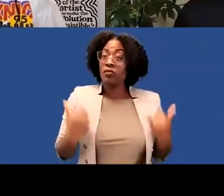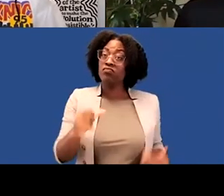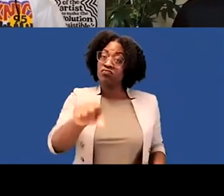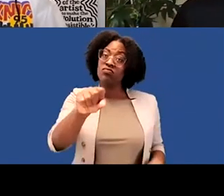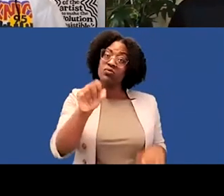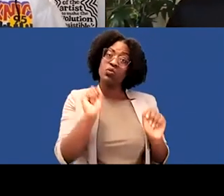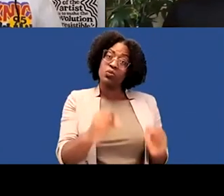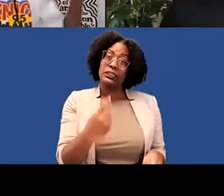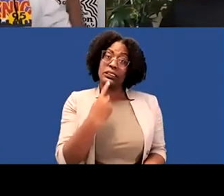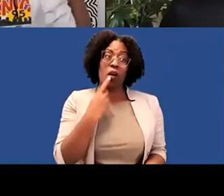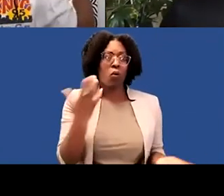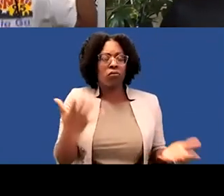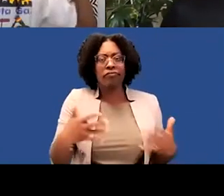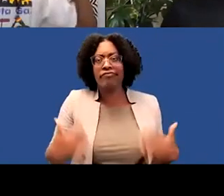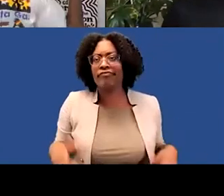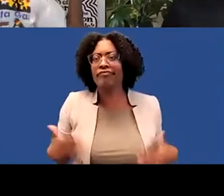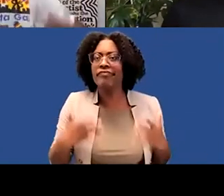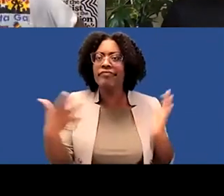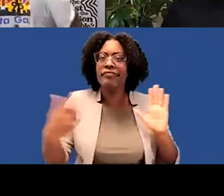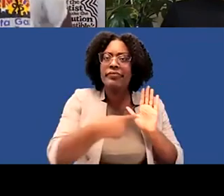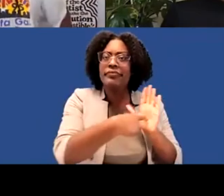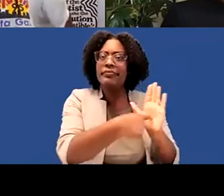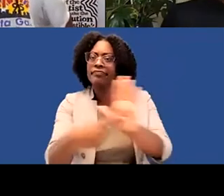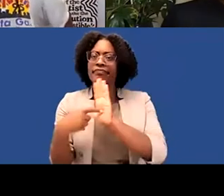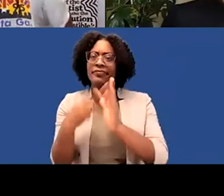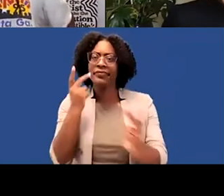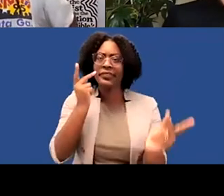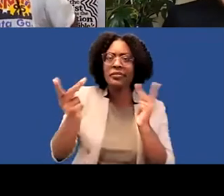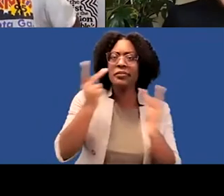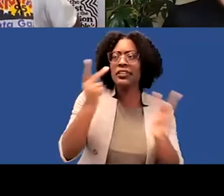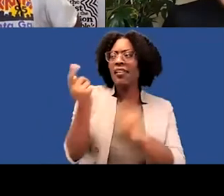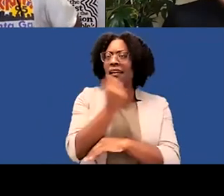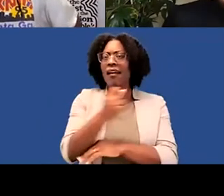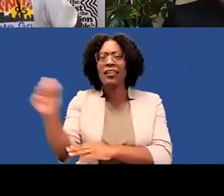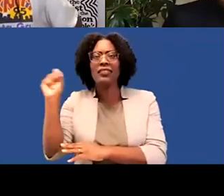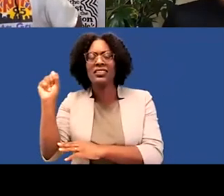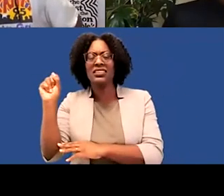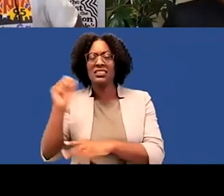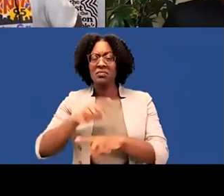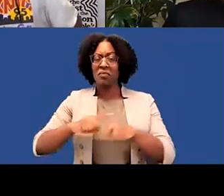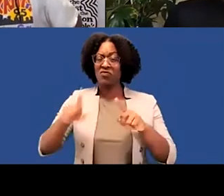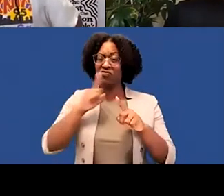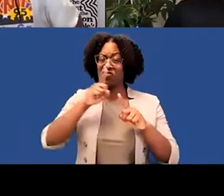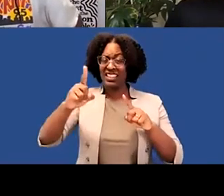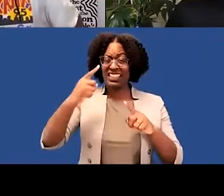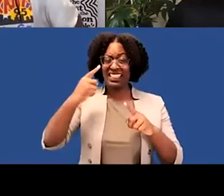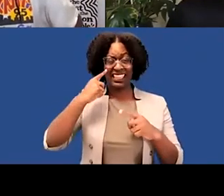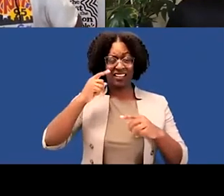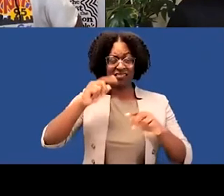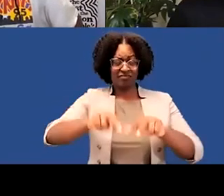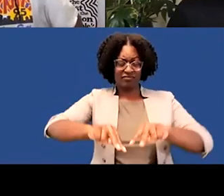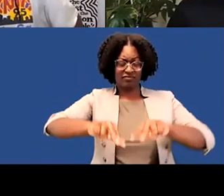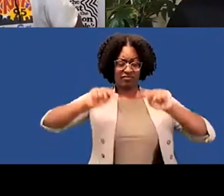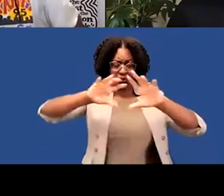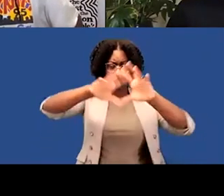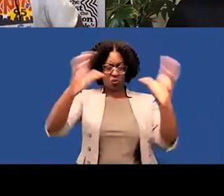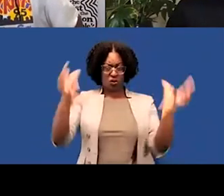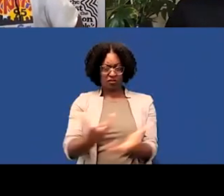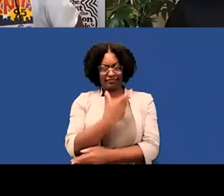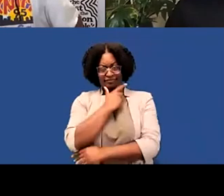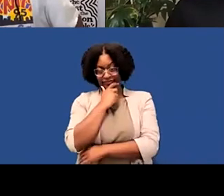ever, it's not that great of a time in general. I mean, there's just so much stuff happening